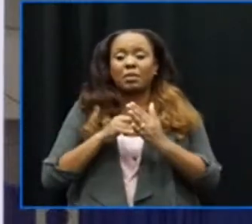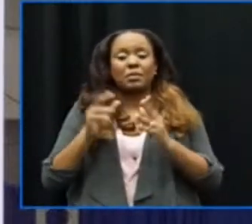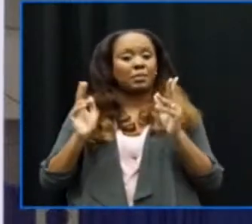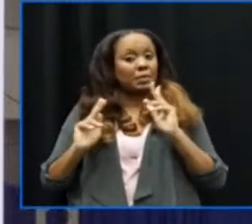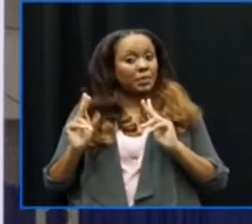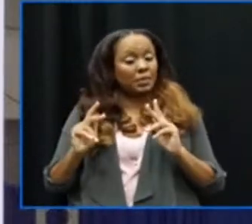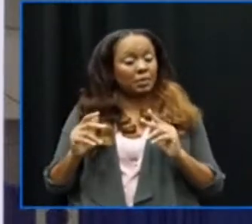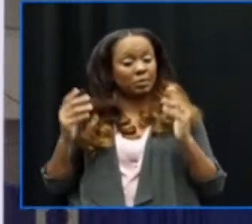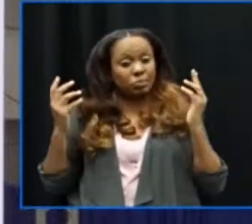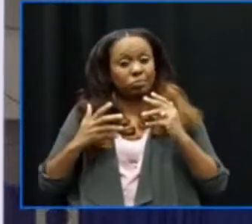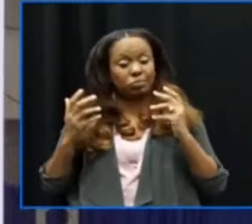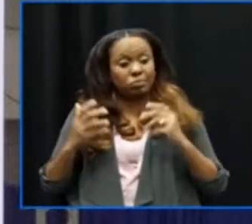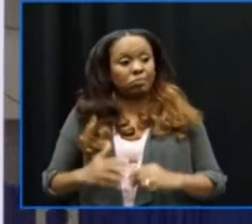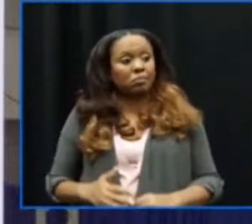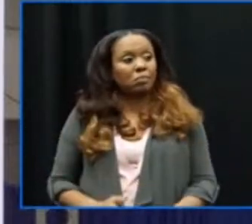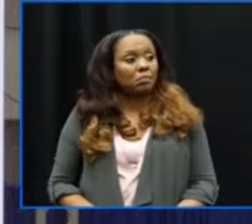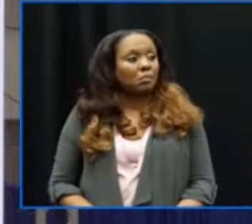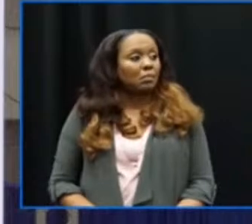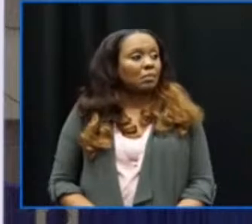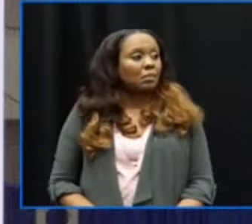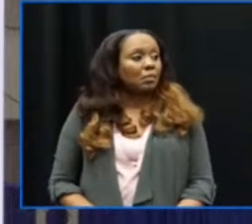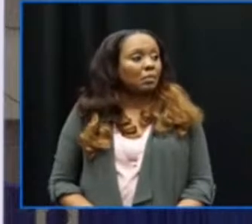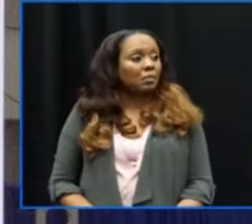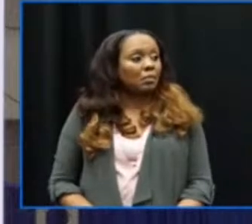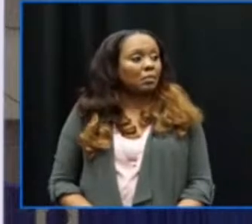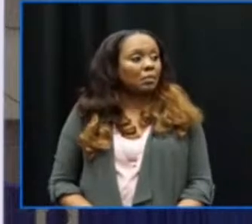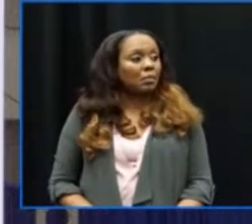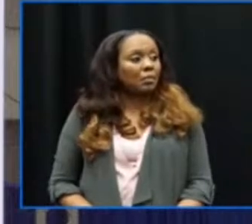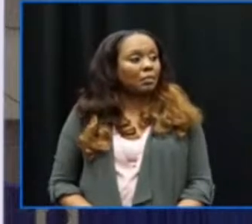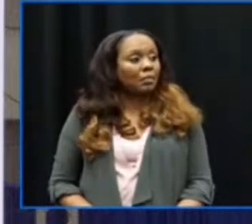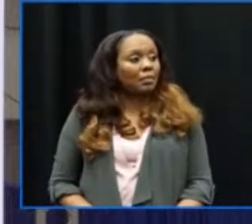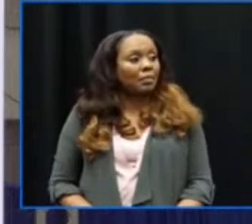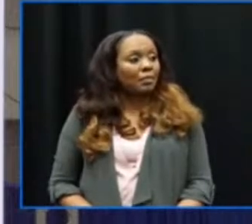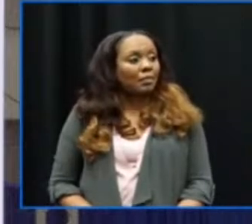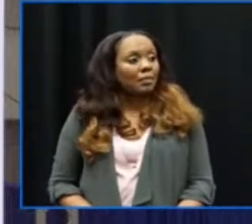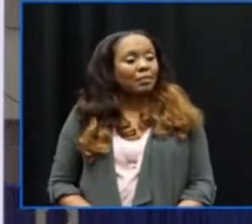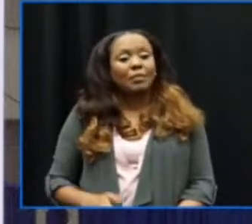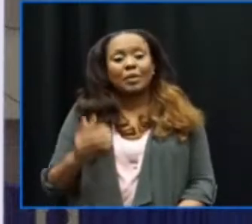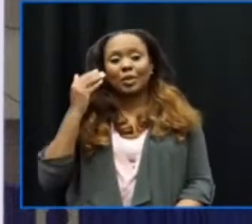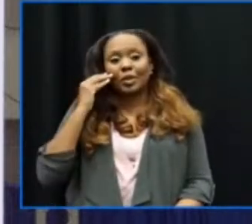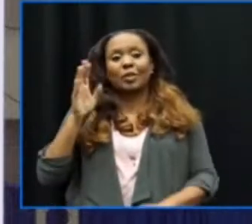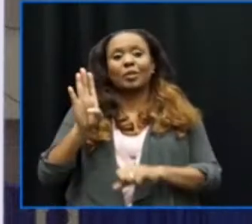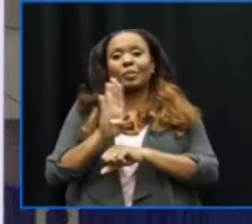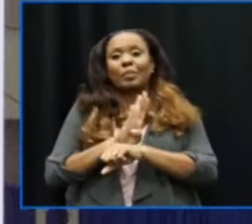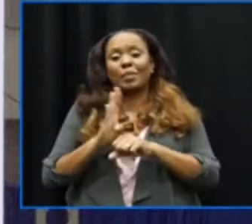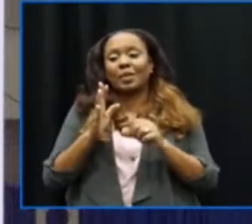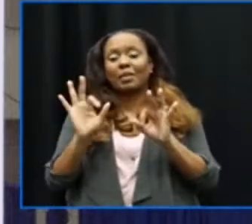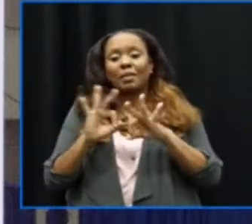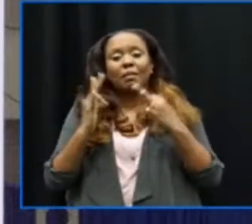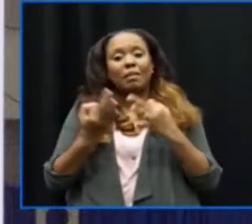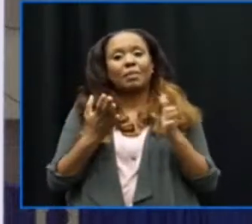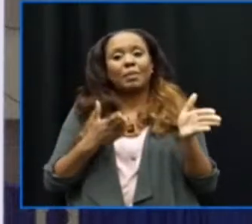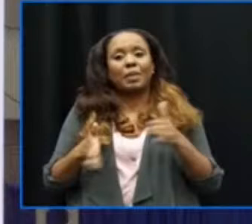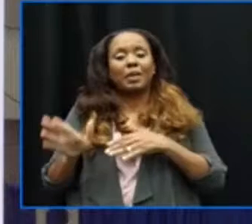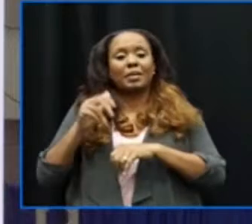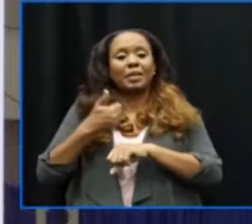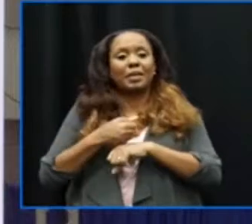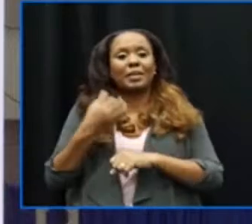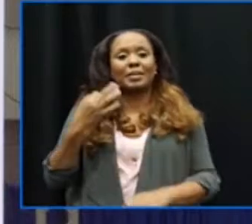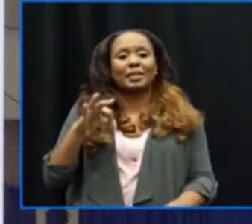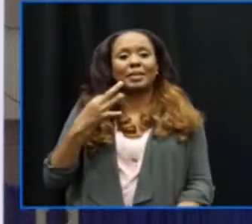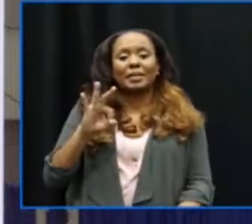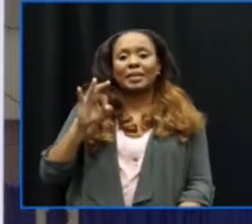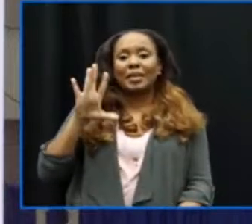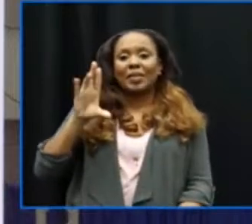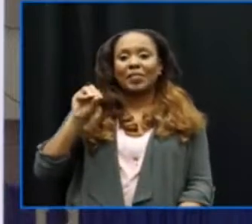true that the Barbados Family Planning Association started in the 1950s, and it is also true that the Barbados Family